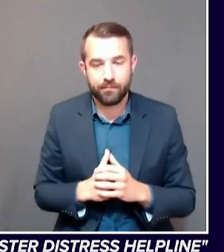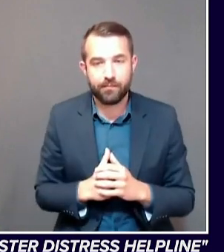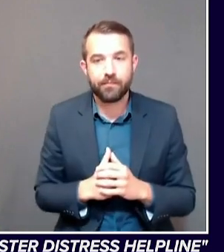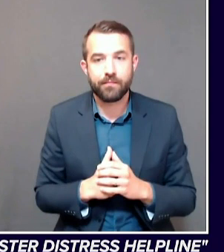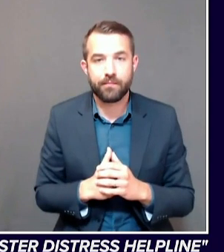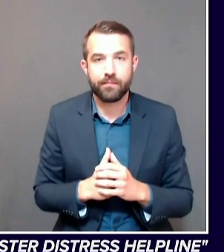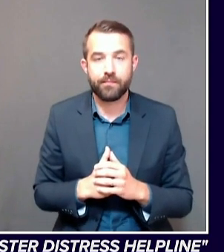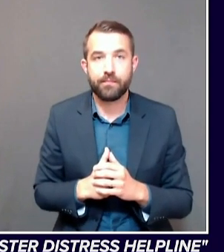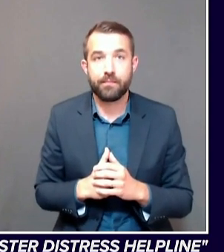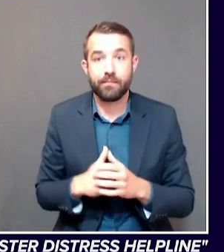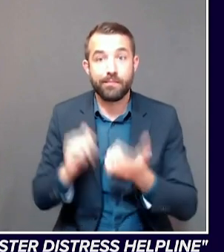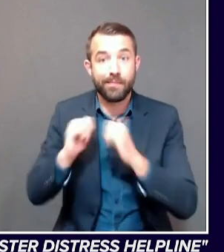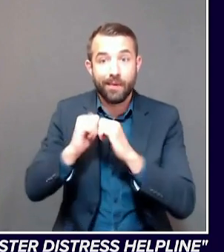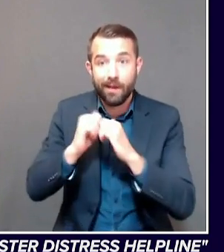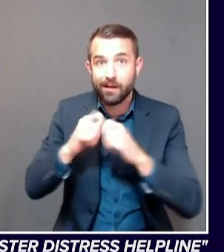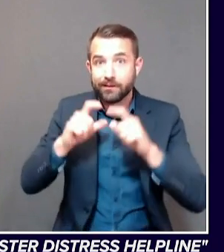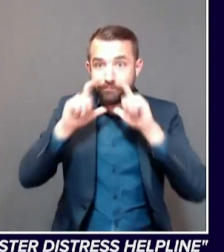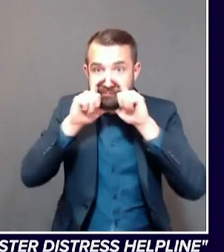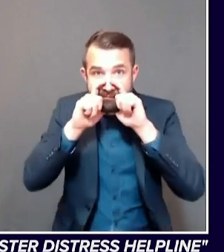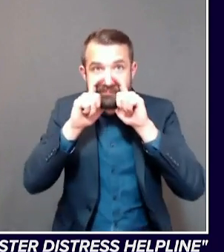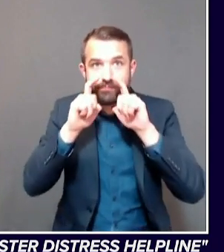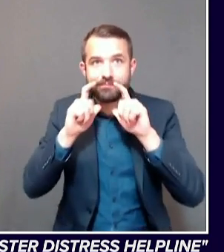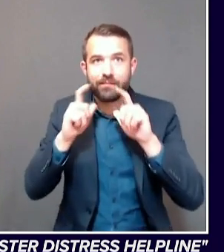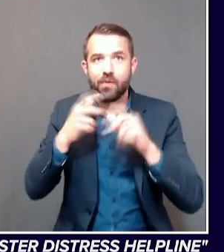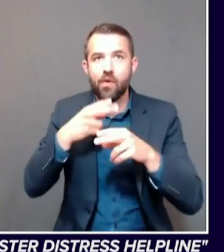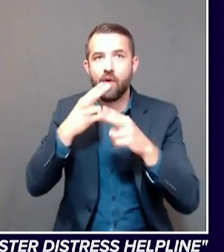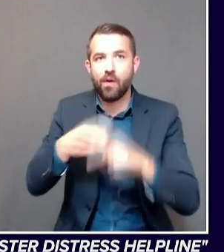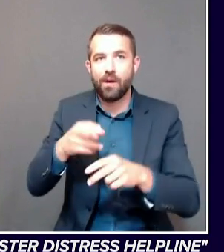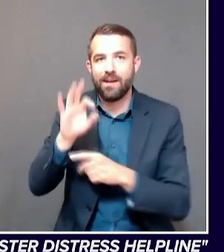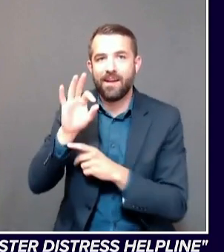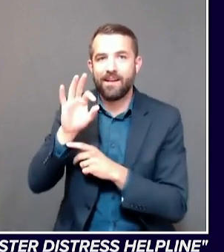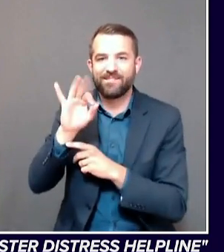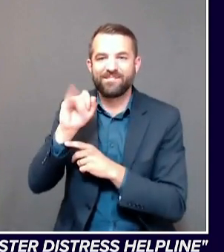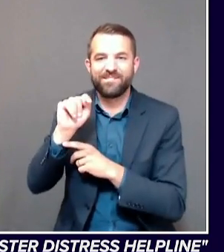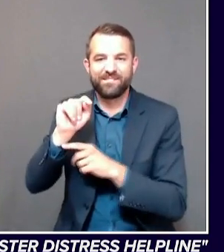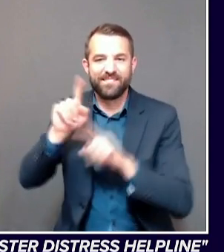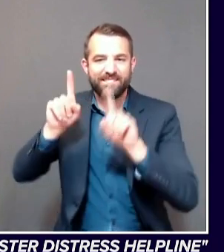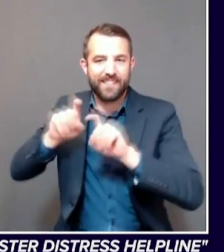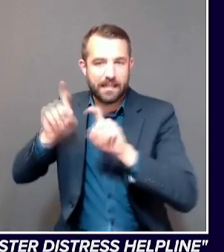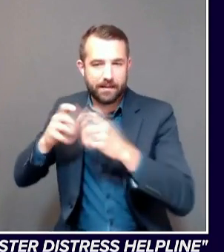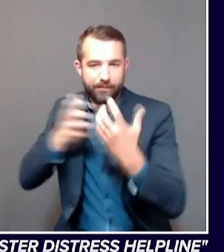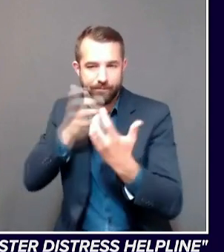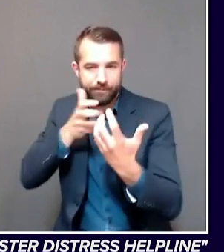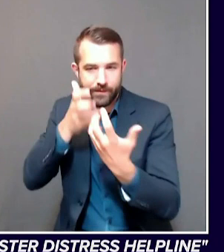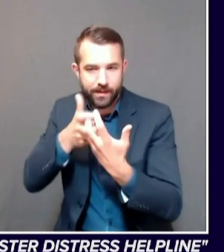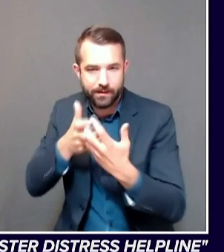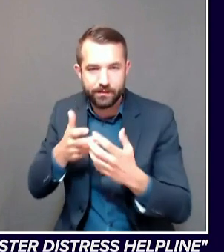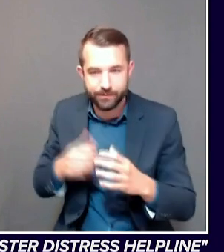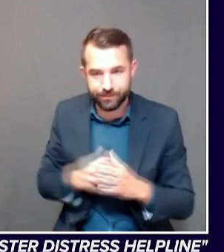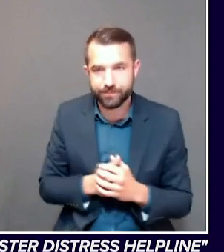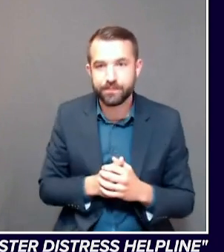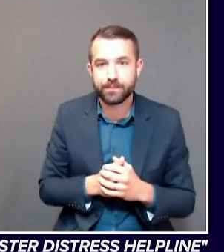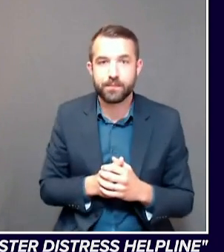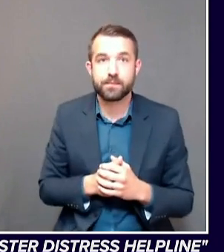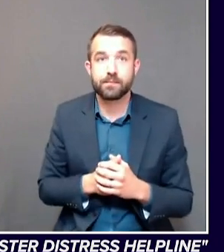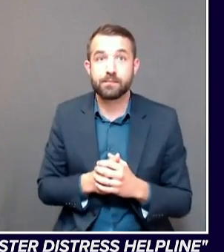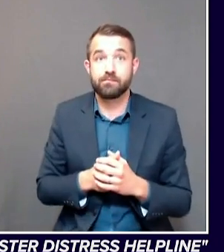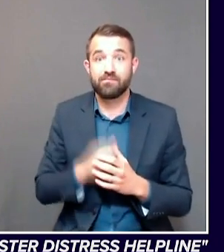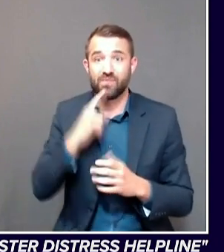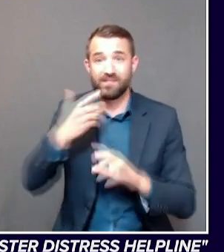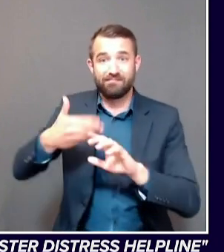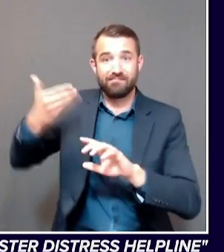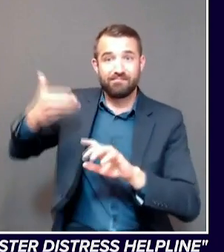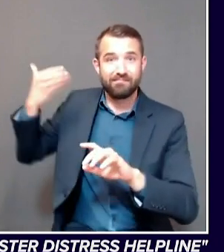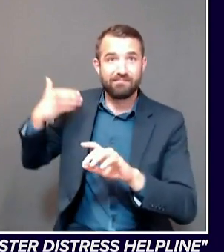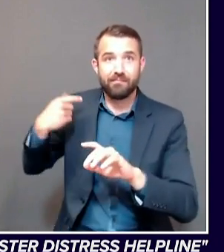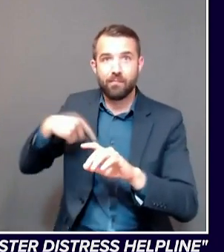tested. Early on in the pandemic, one of Maine CDC's top strategic goals was to fit test